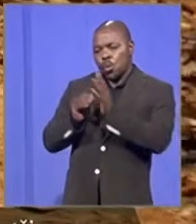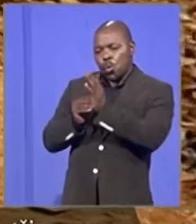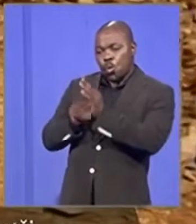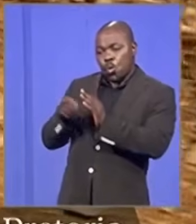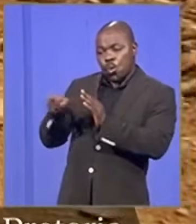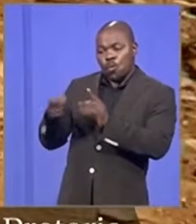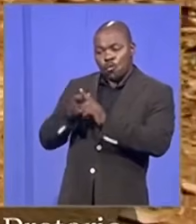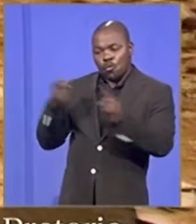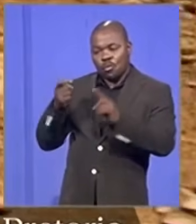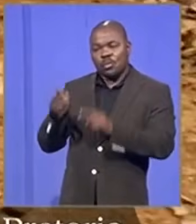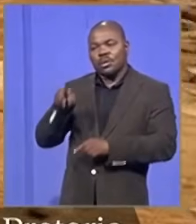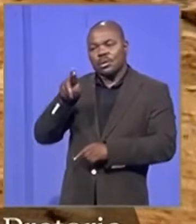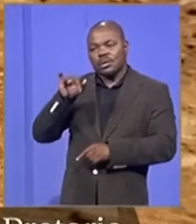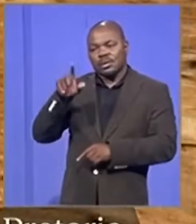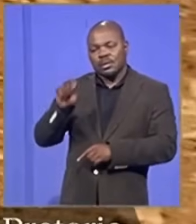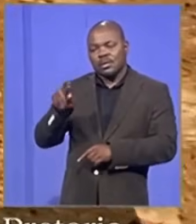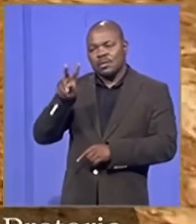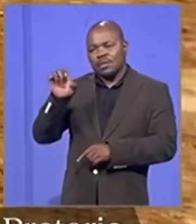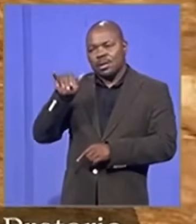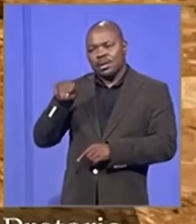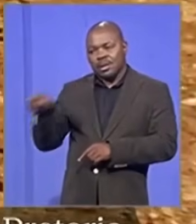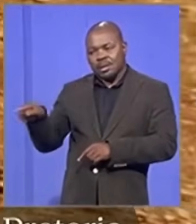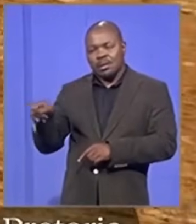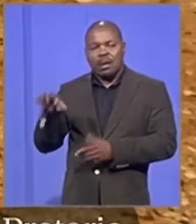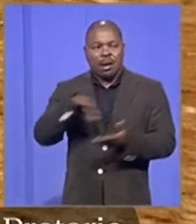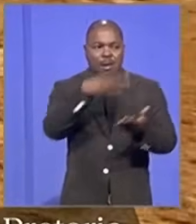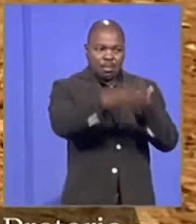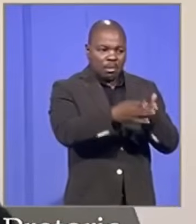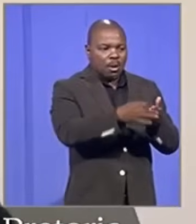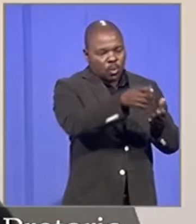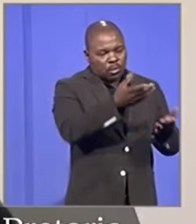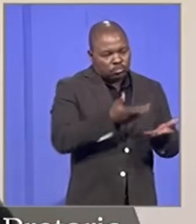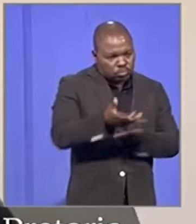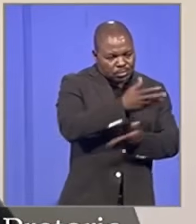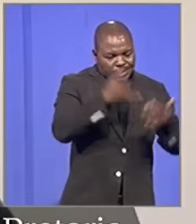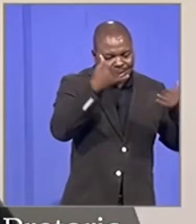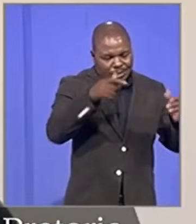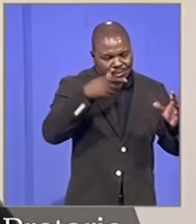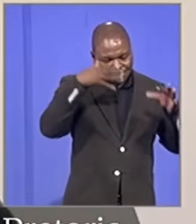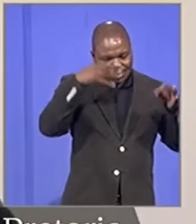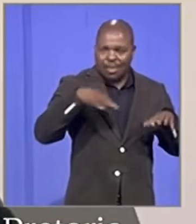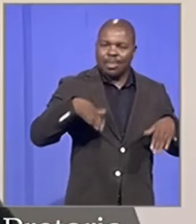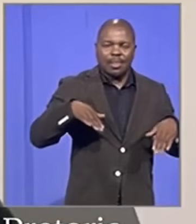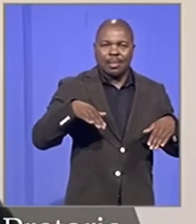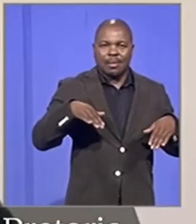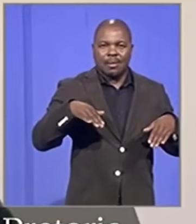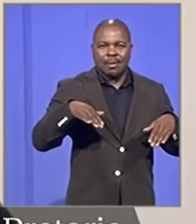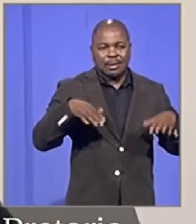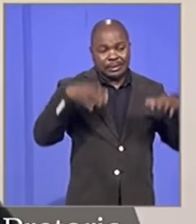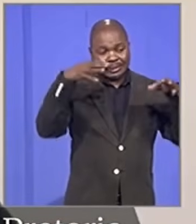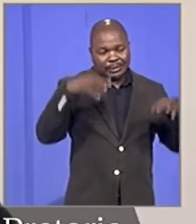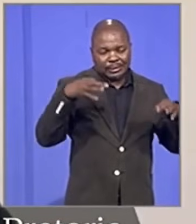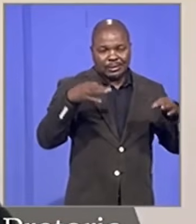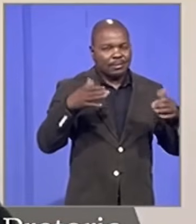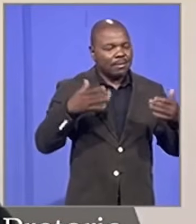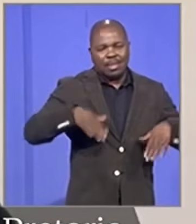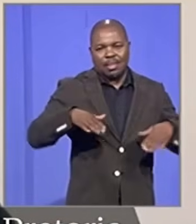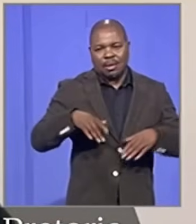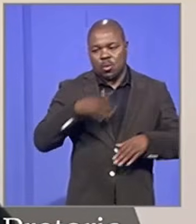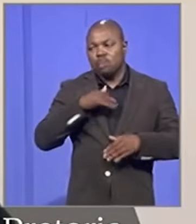Ridgevlei quarry is still under adjudication. Therefore, no decision has been taken whether